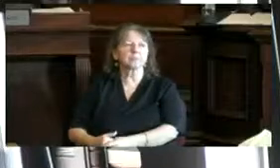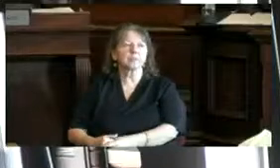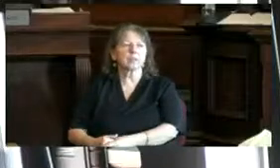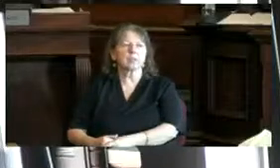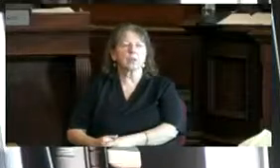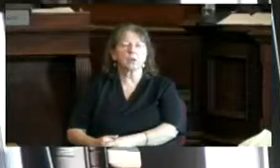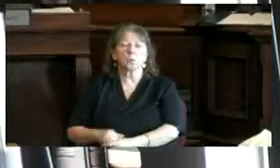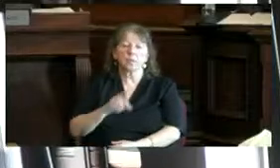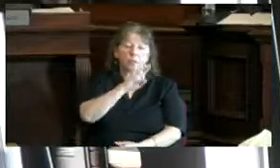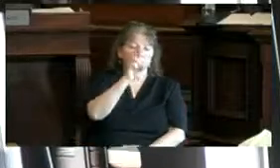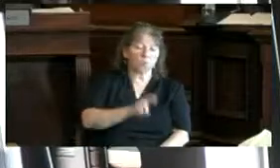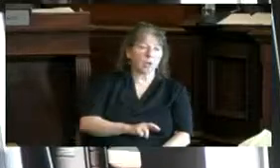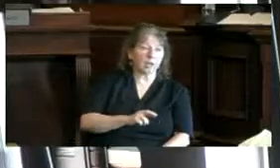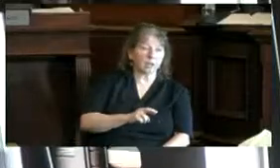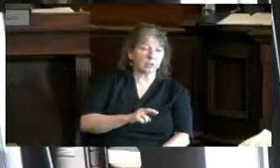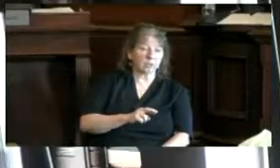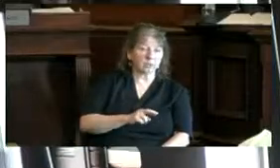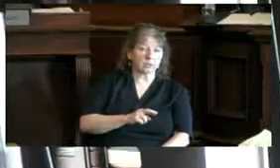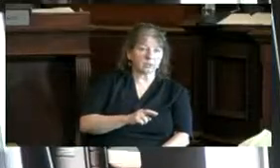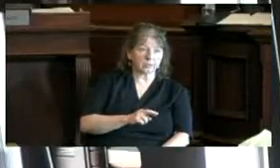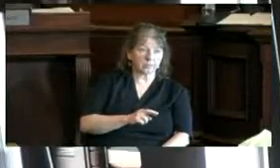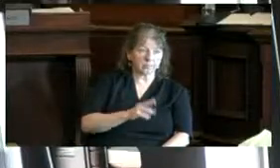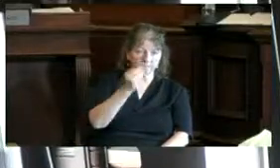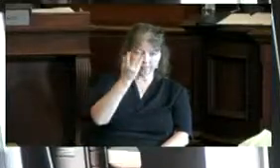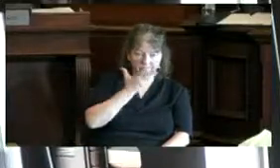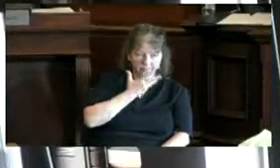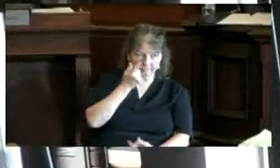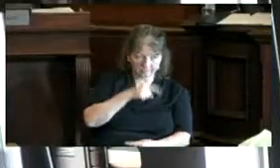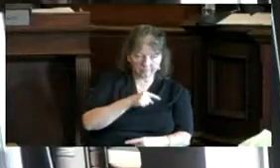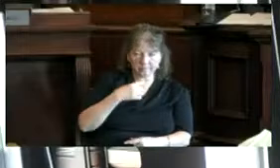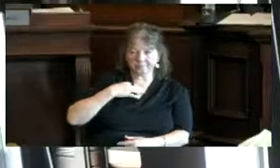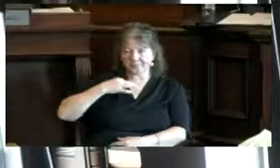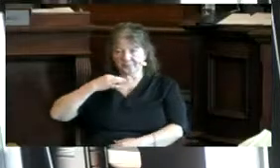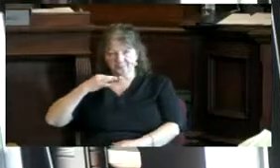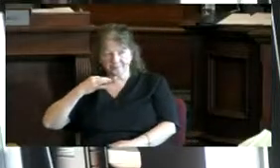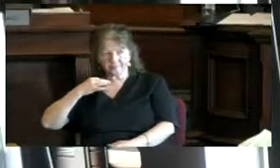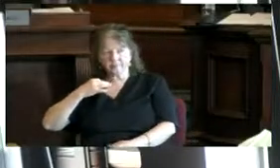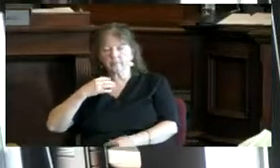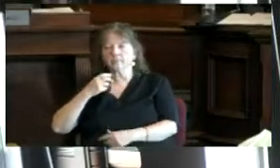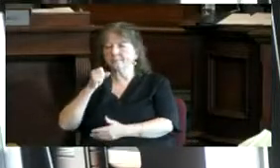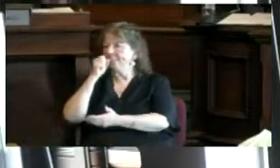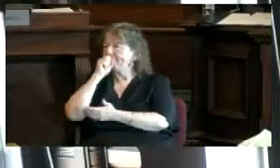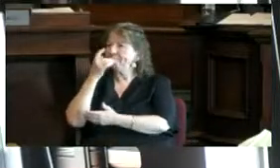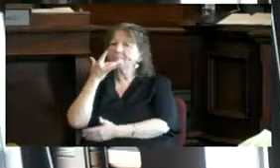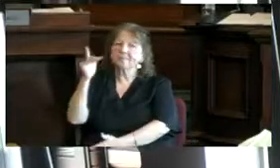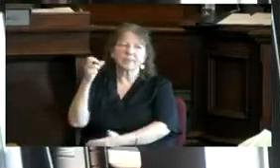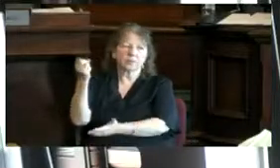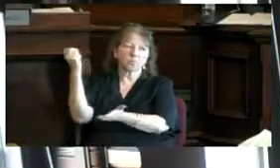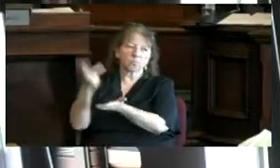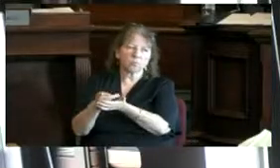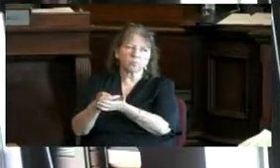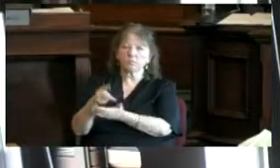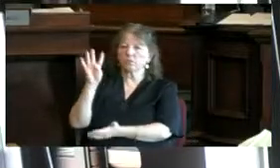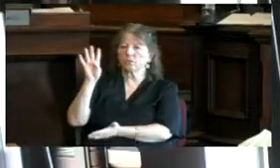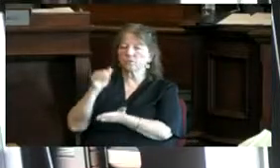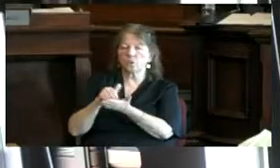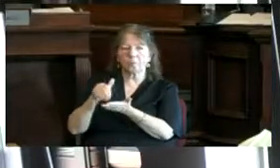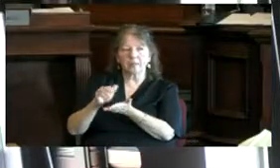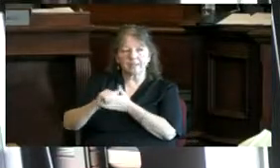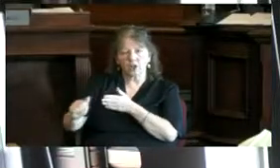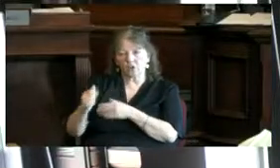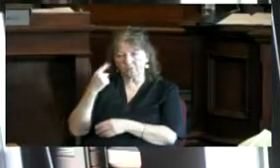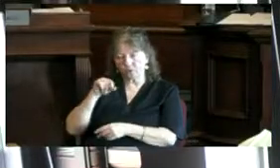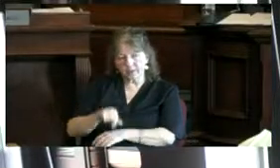out about it, we applied for it, and we were very fortunate that we were granted $4 million for this